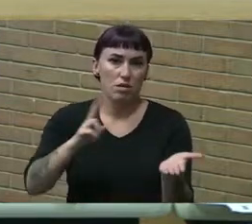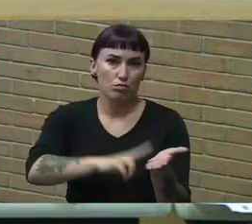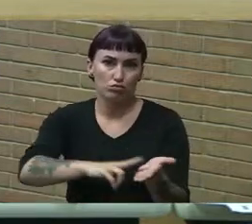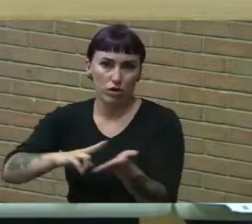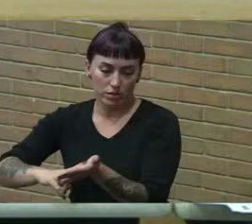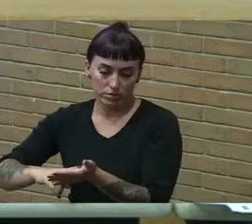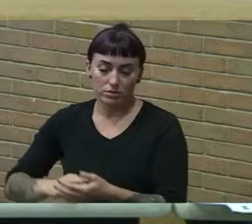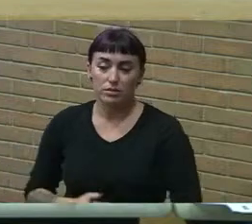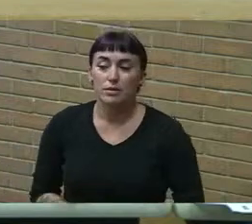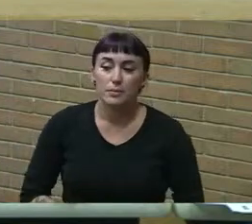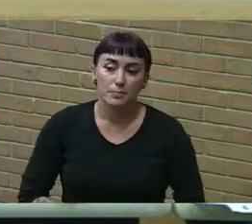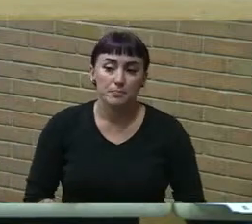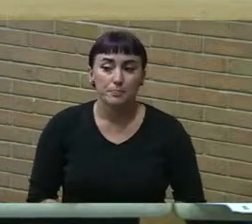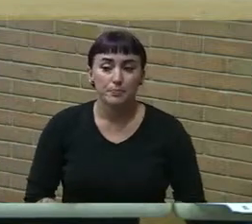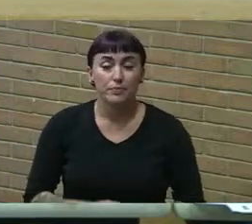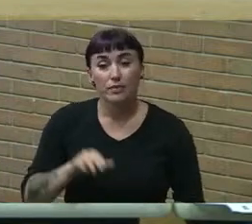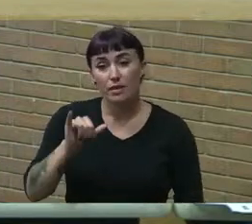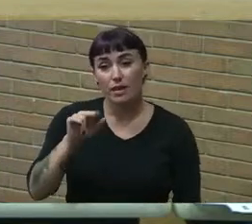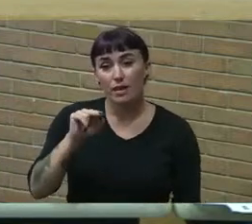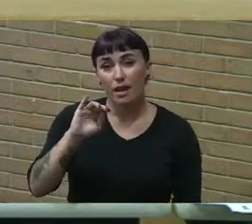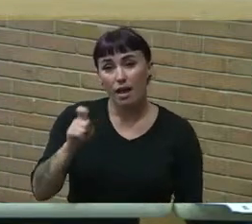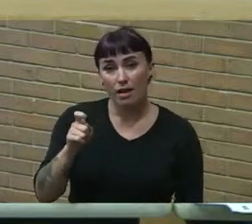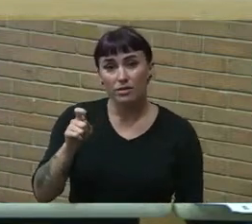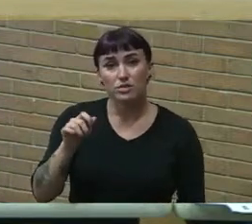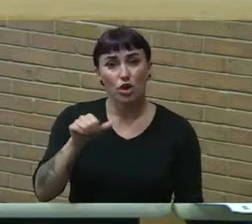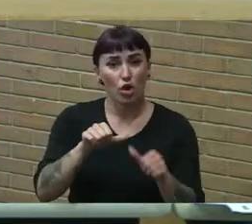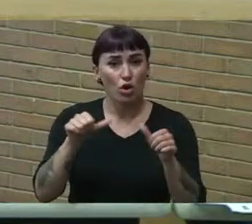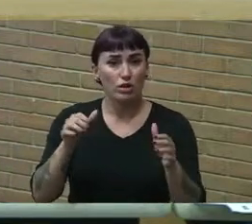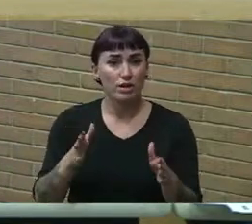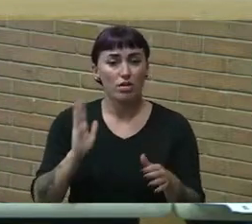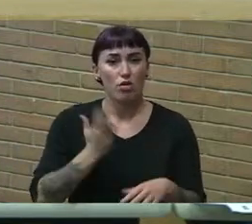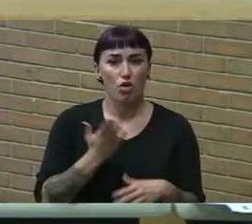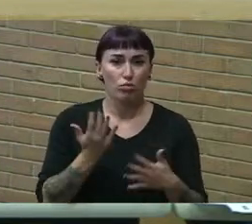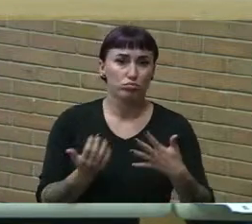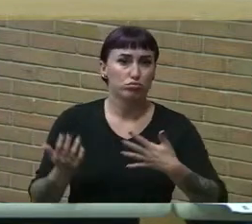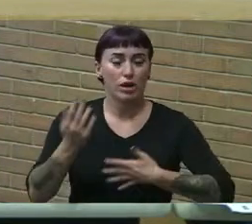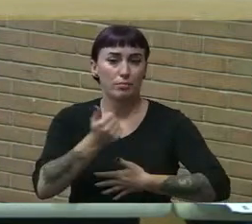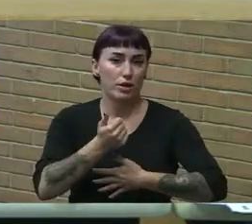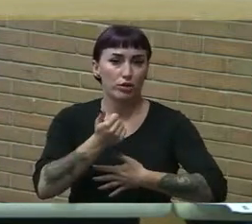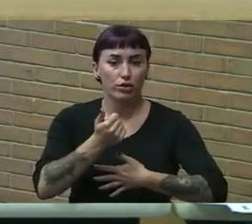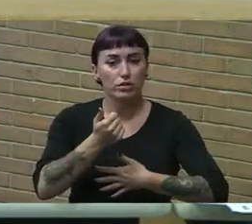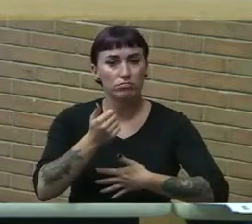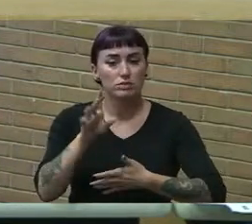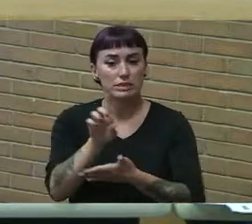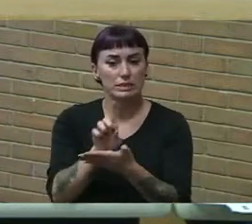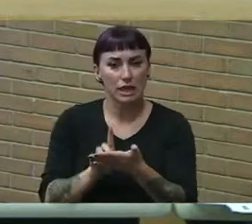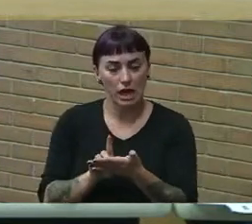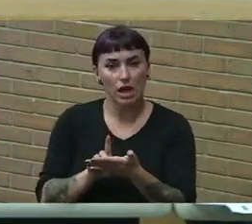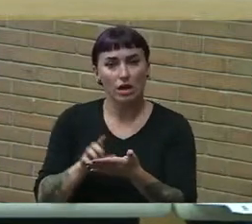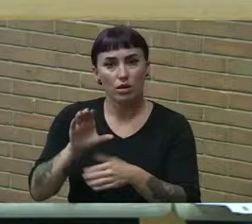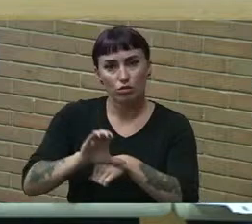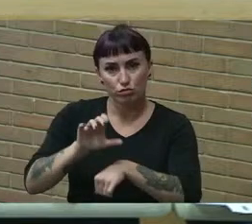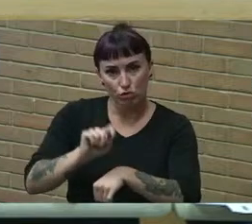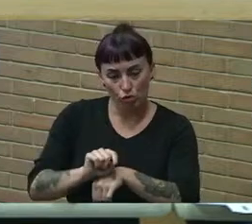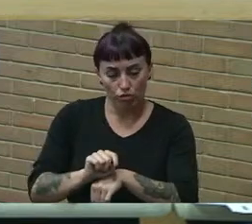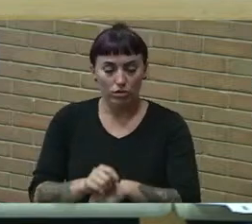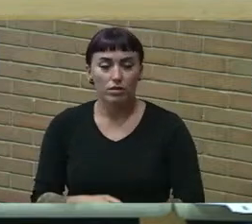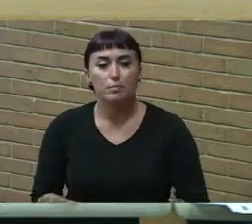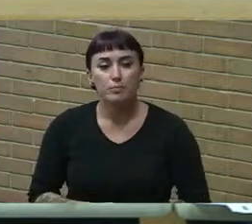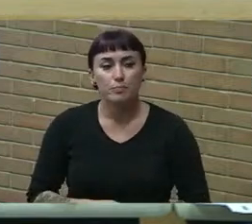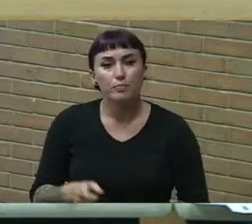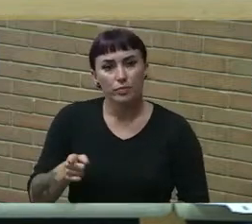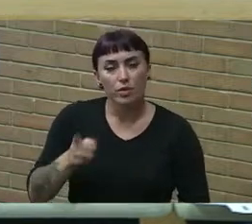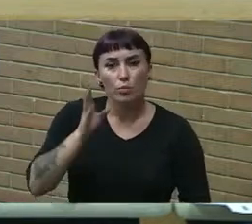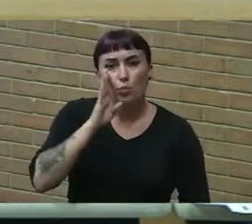contracts. InX Architecture, our primary design consultant,